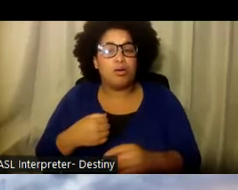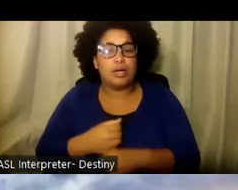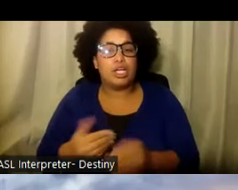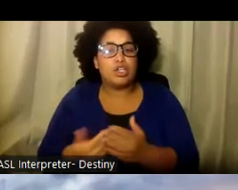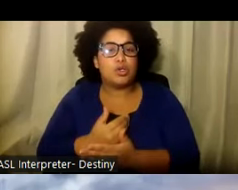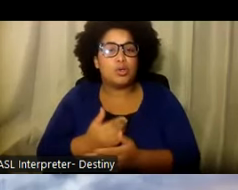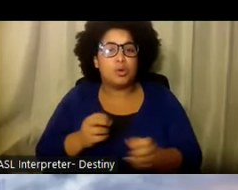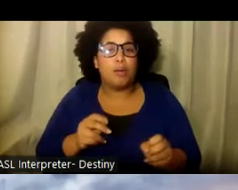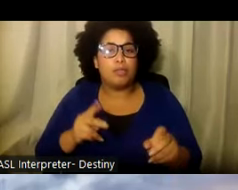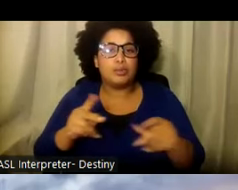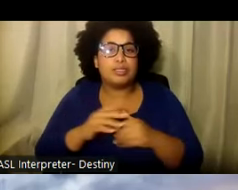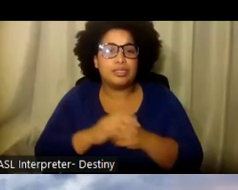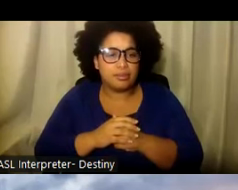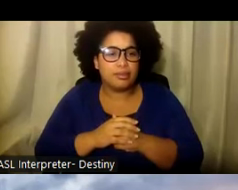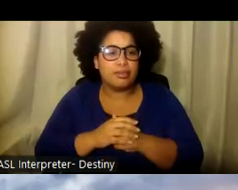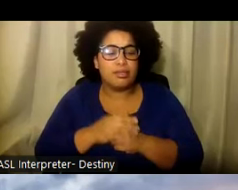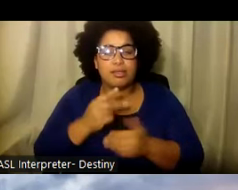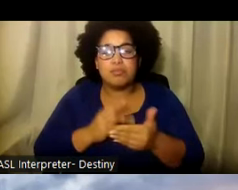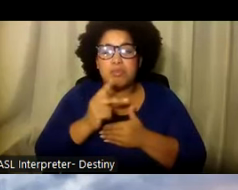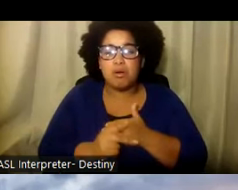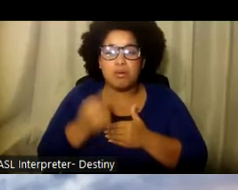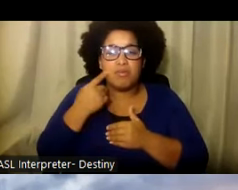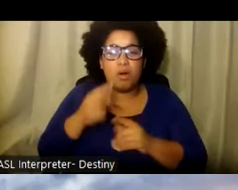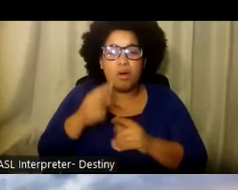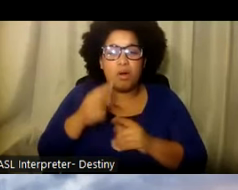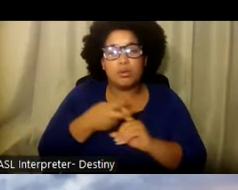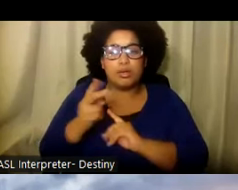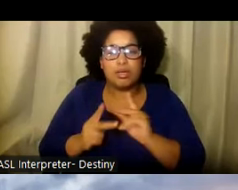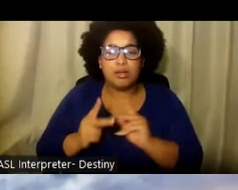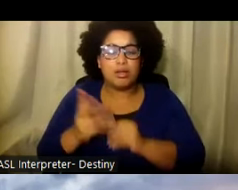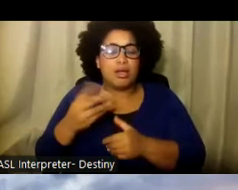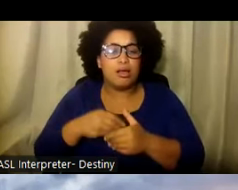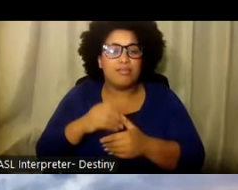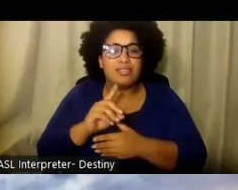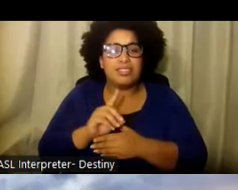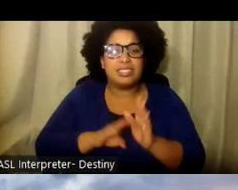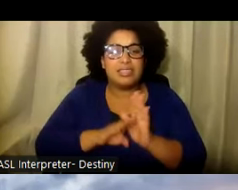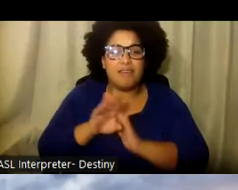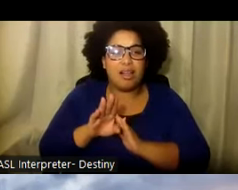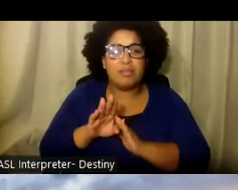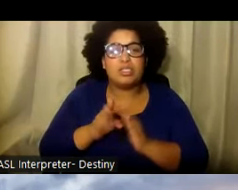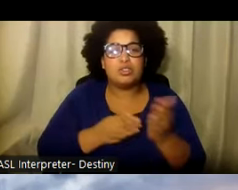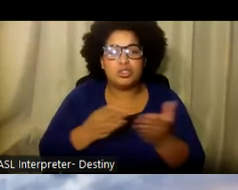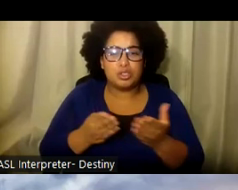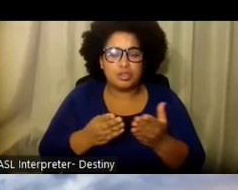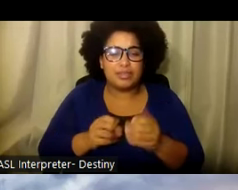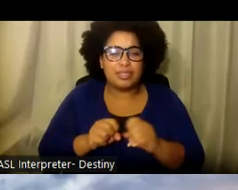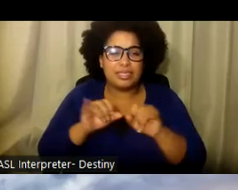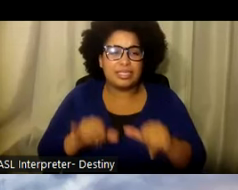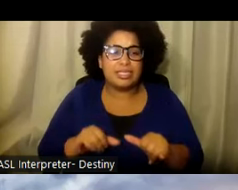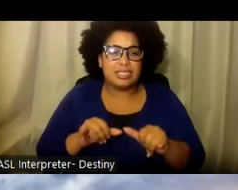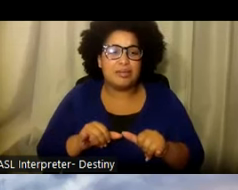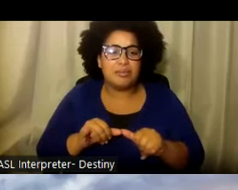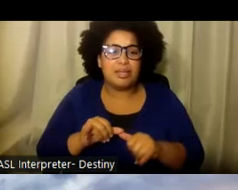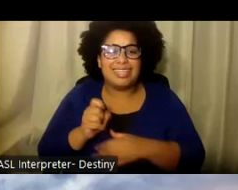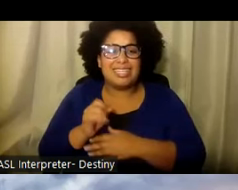opportunities. This program is aimed at recruiting people to the developmental services system at entry level. A